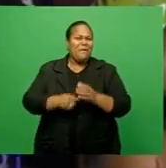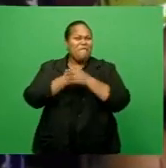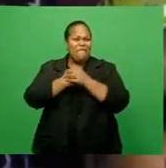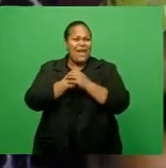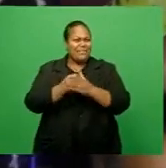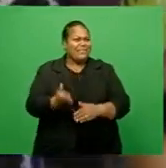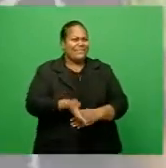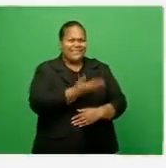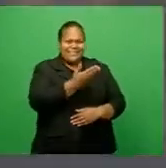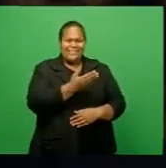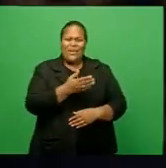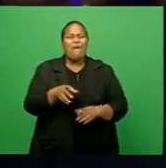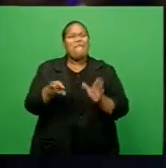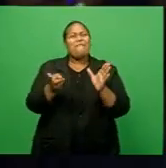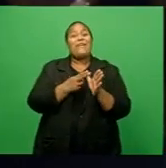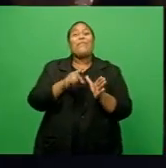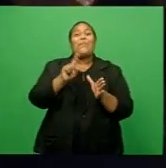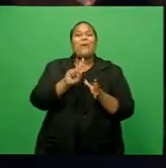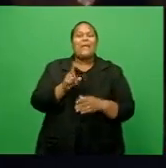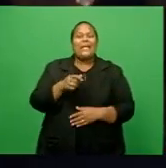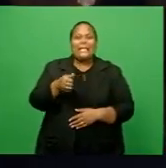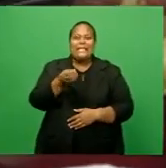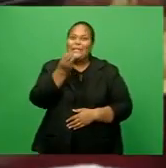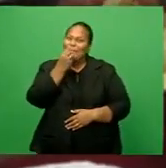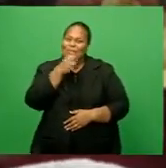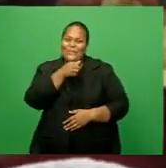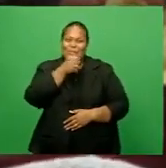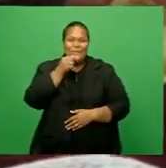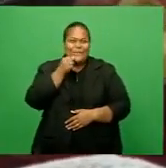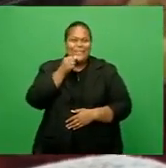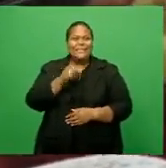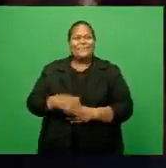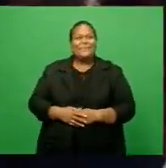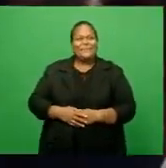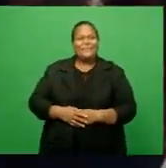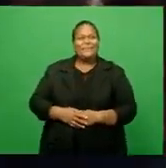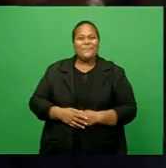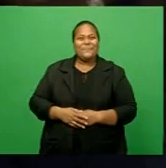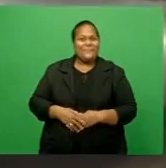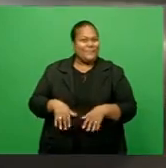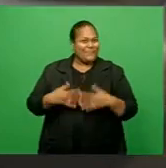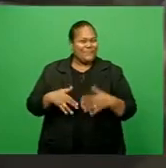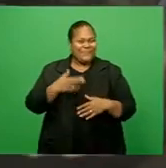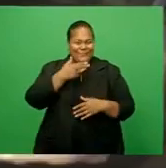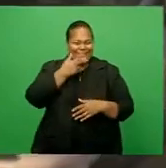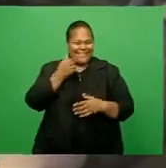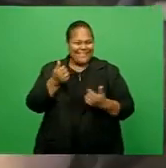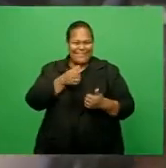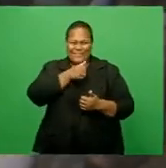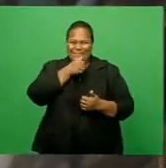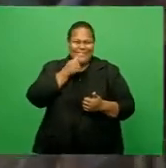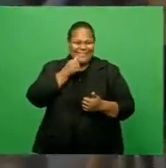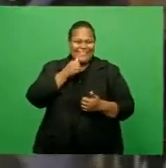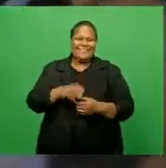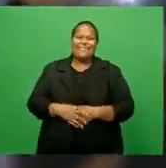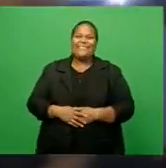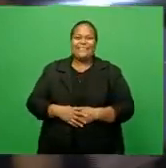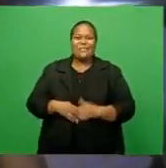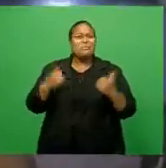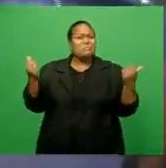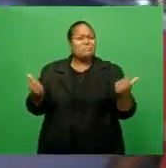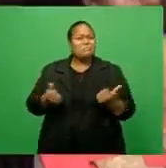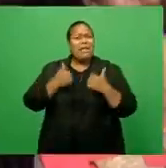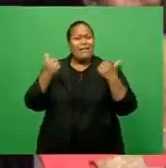part is getting to eat sweets. I like pear as well because it's sweet. Many Hindus welcomed friends from